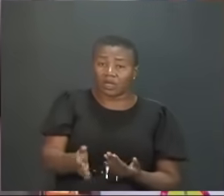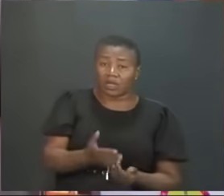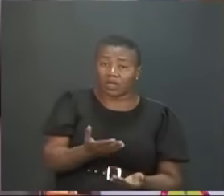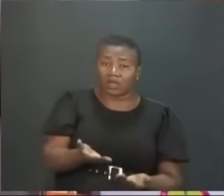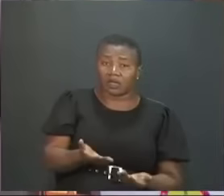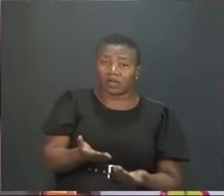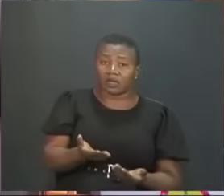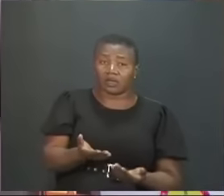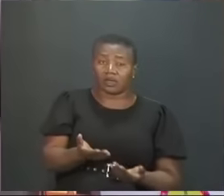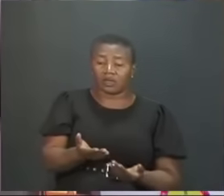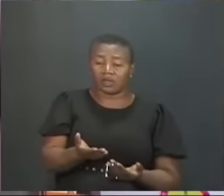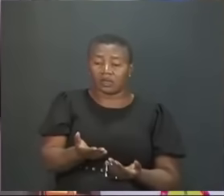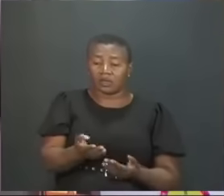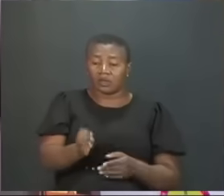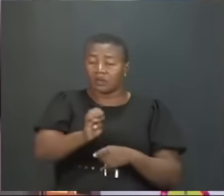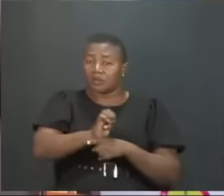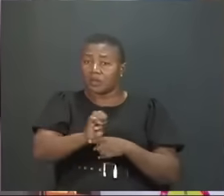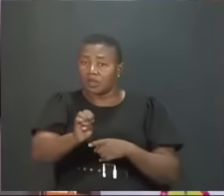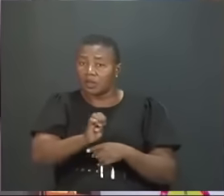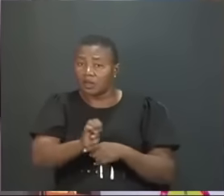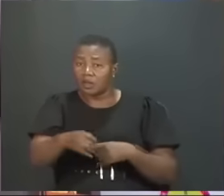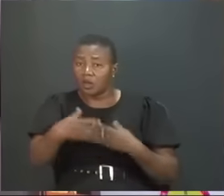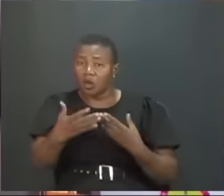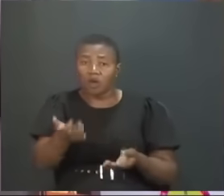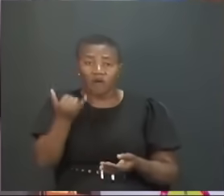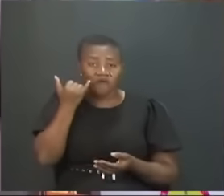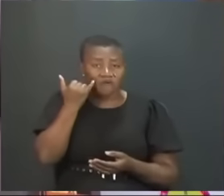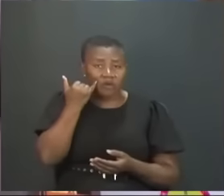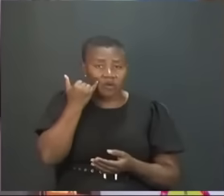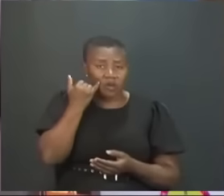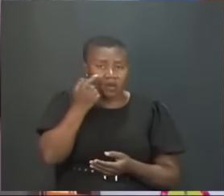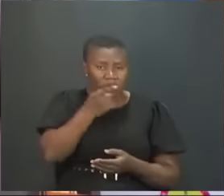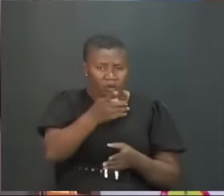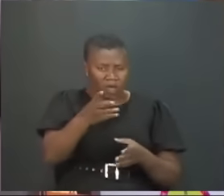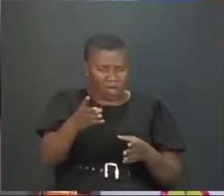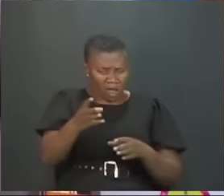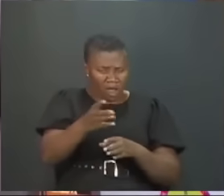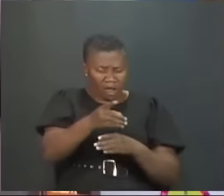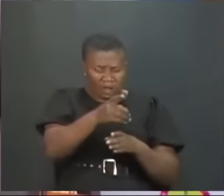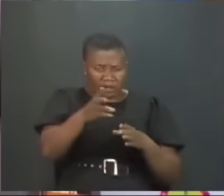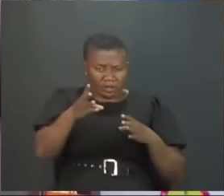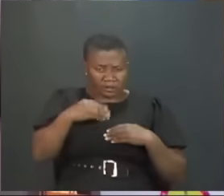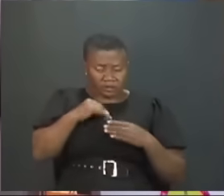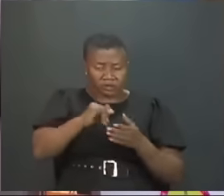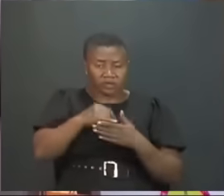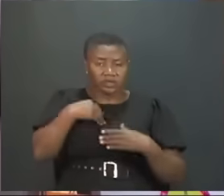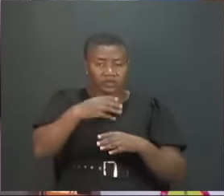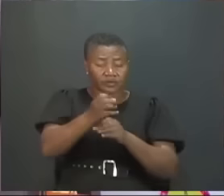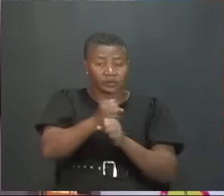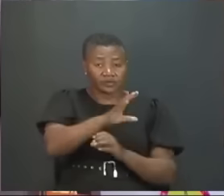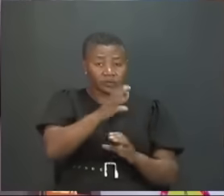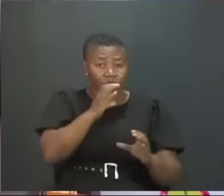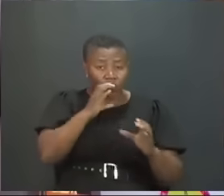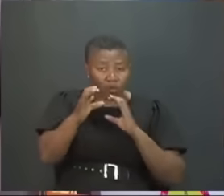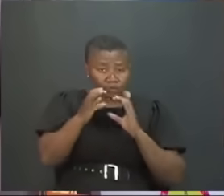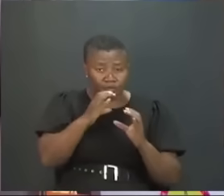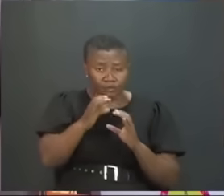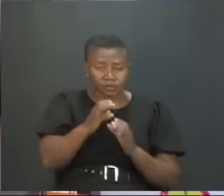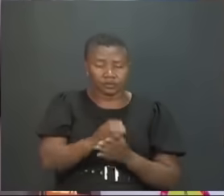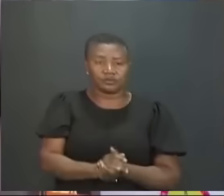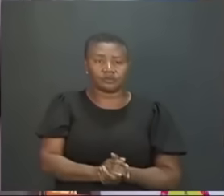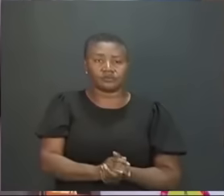or electronically, he has admitted that he has received your communication. You followed